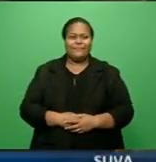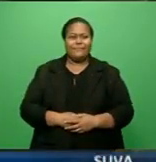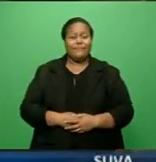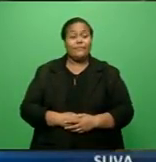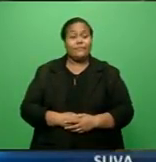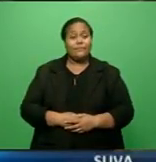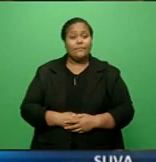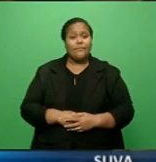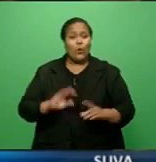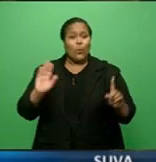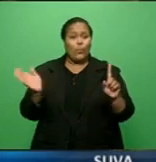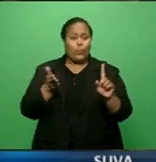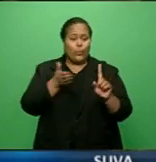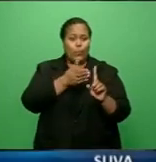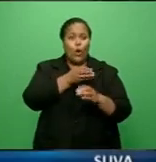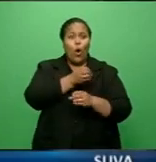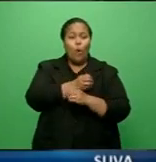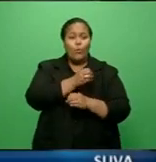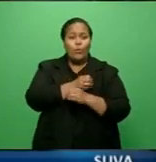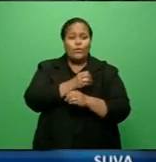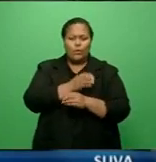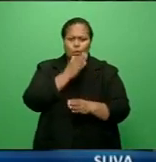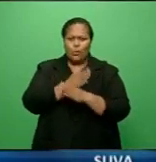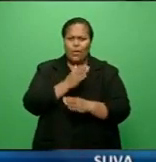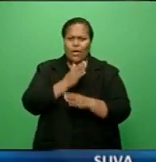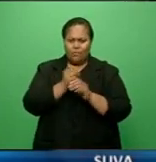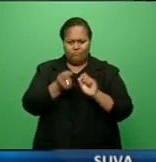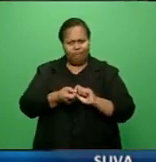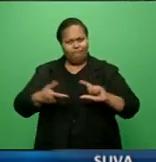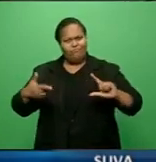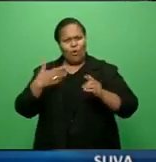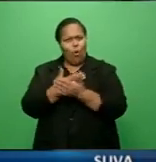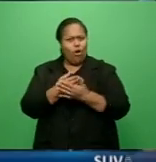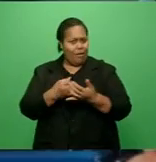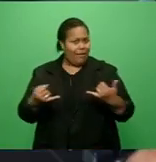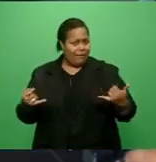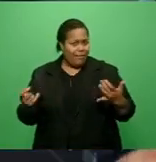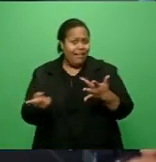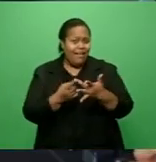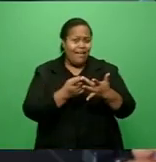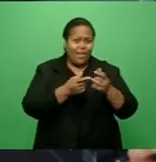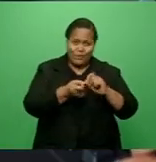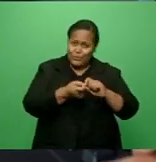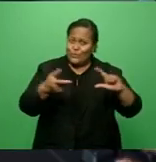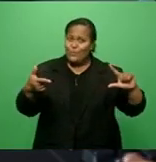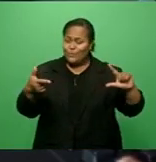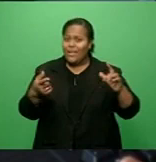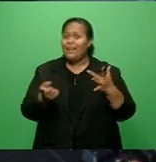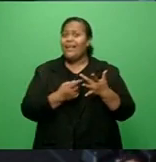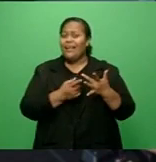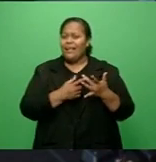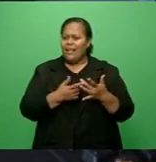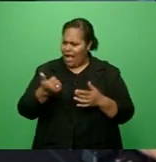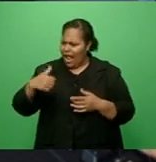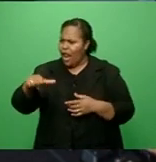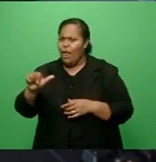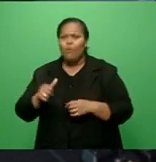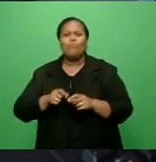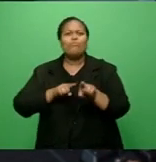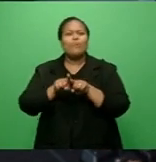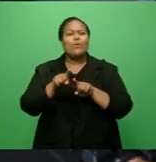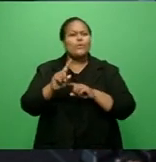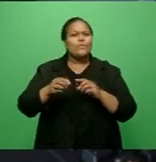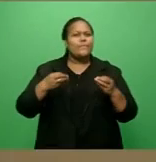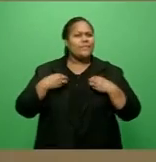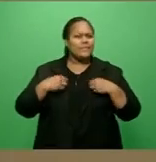Realigning operations to work remotely via online conferencing and communication tools like Zoom allowed many businesses to continue at the height